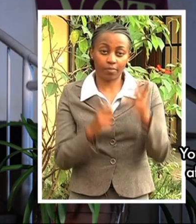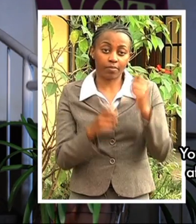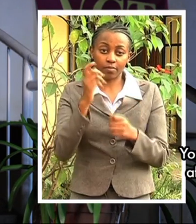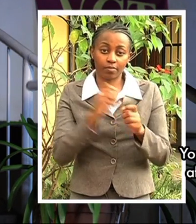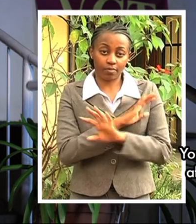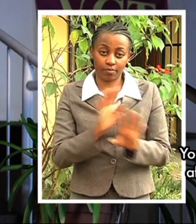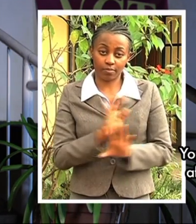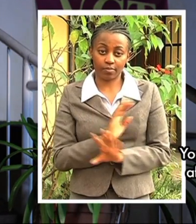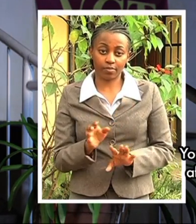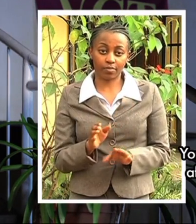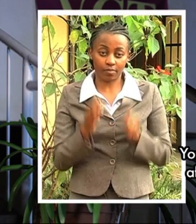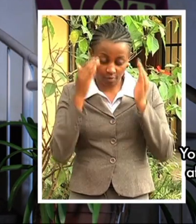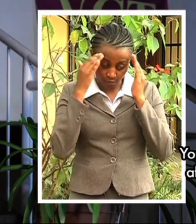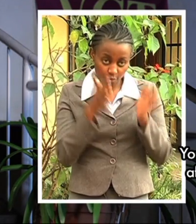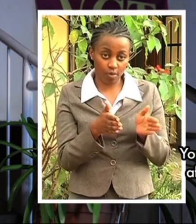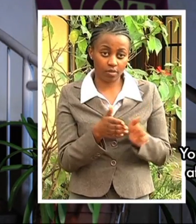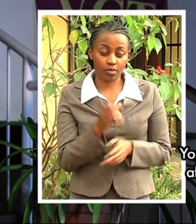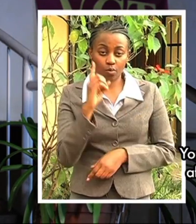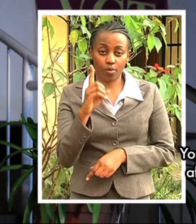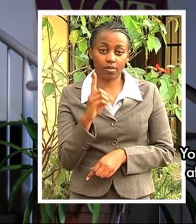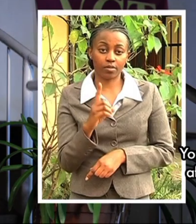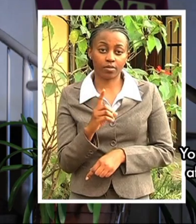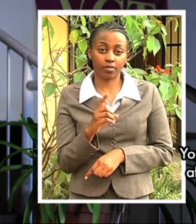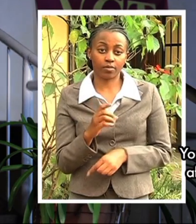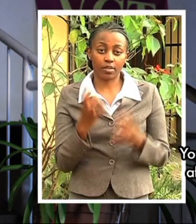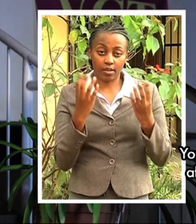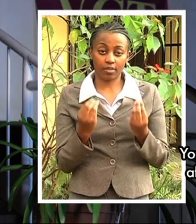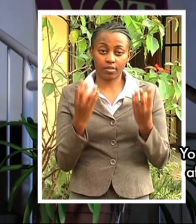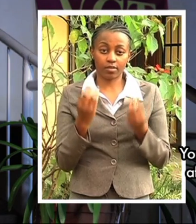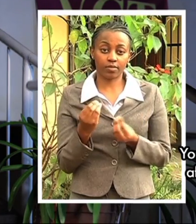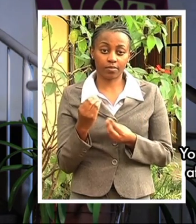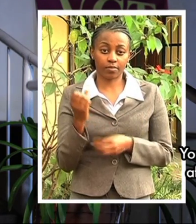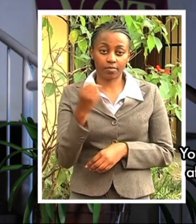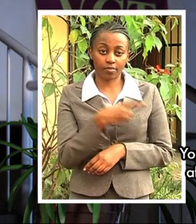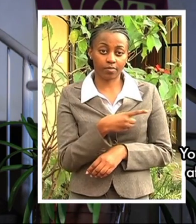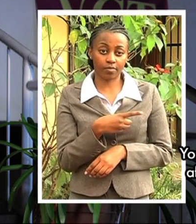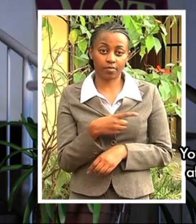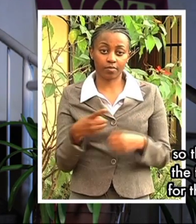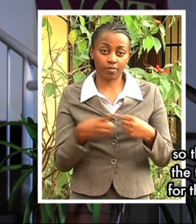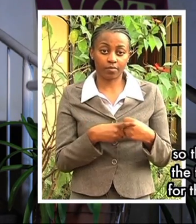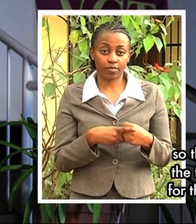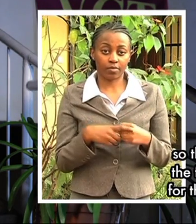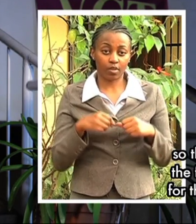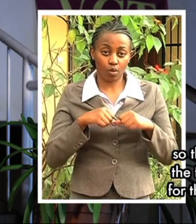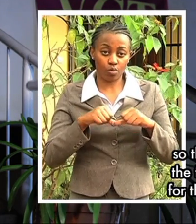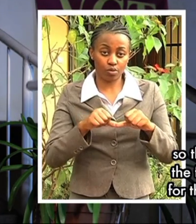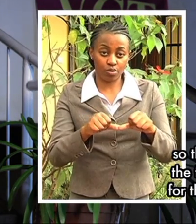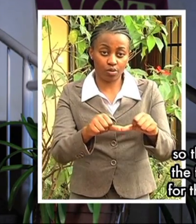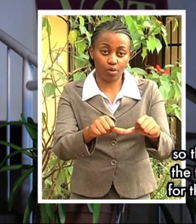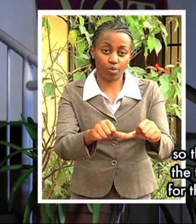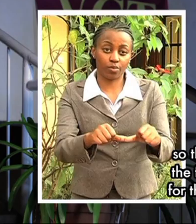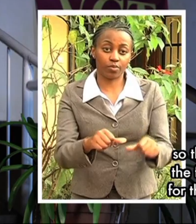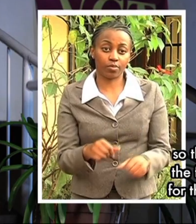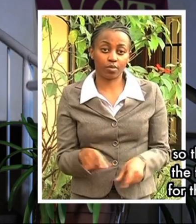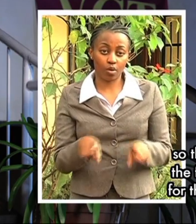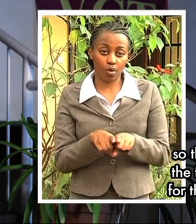You're supposed also to look at your affordability of the method that you have chosen, so that at least you can sustain it